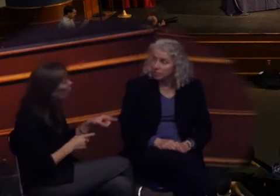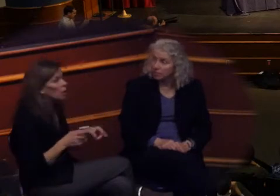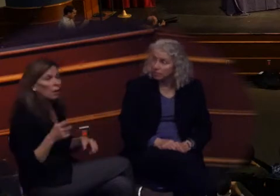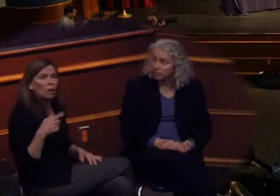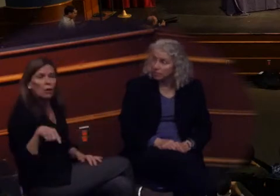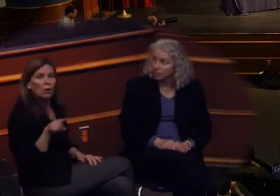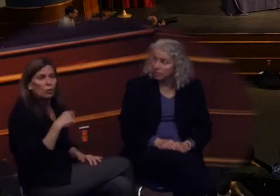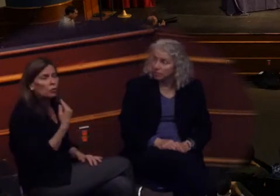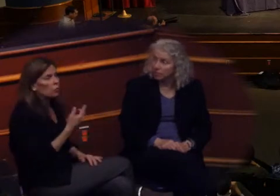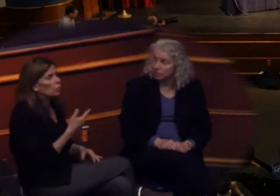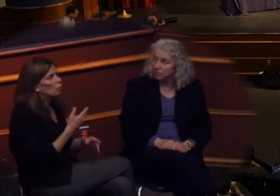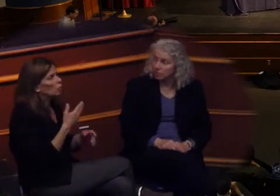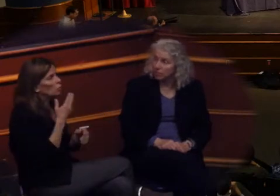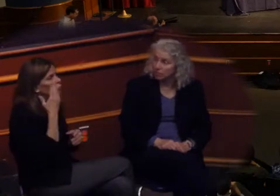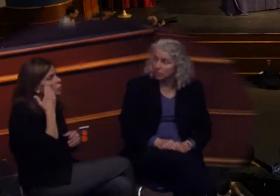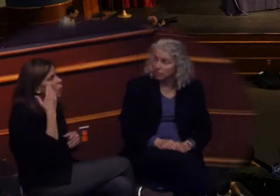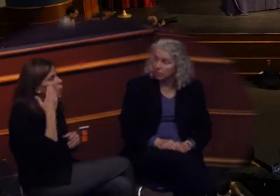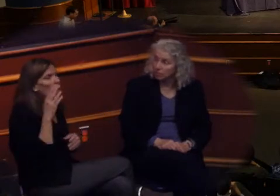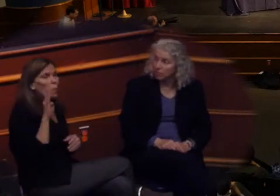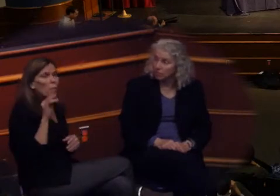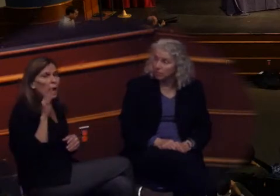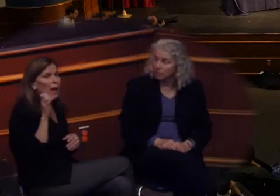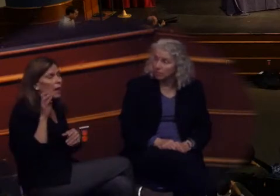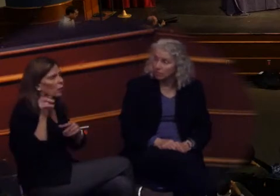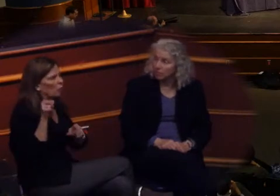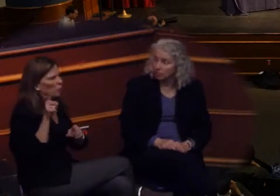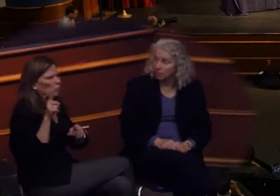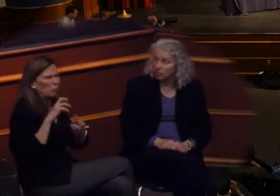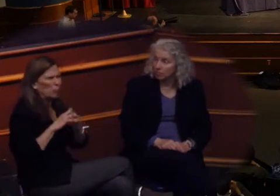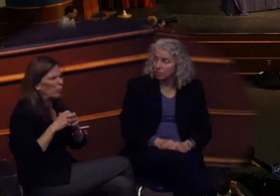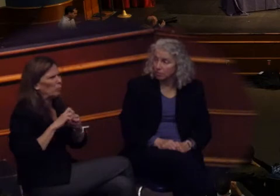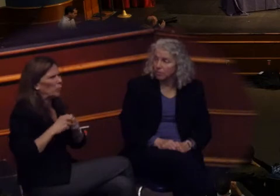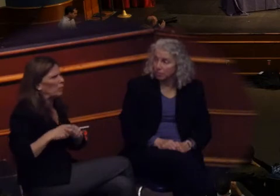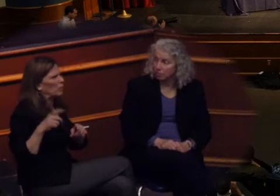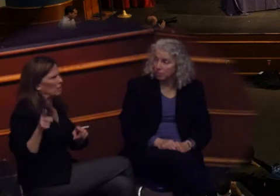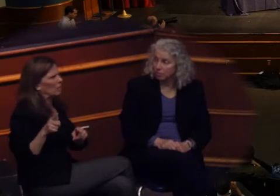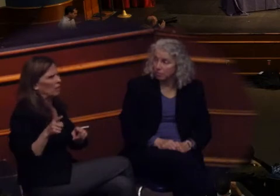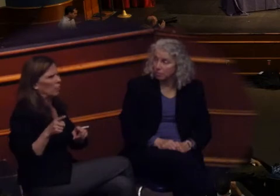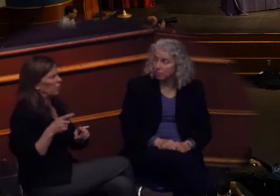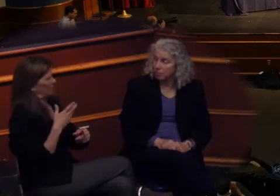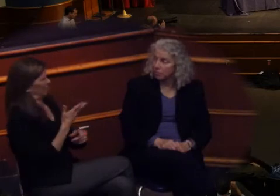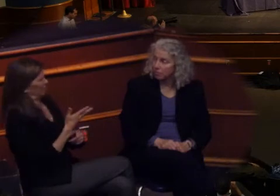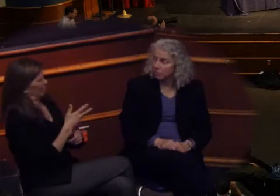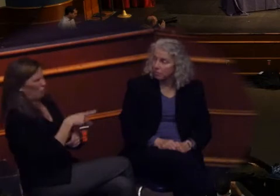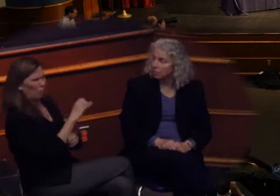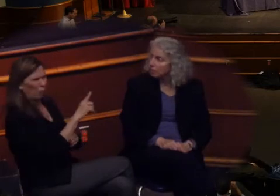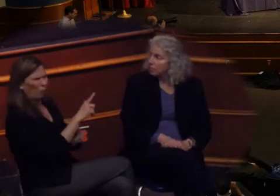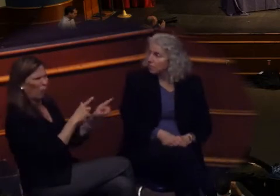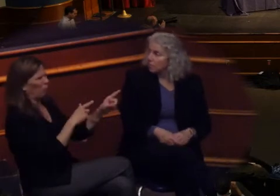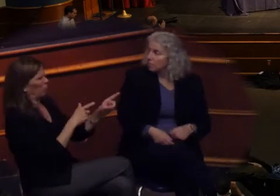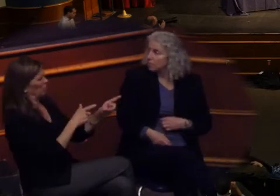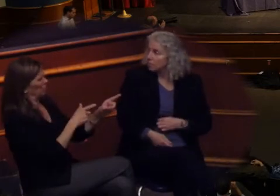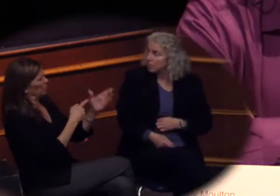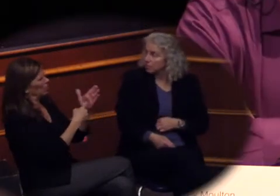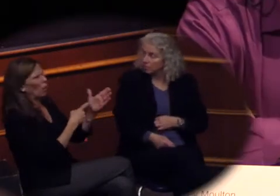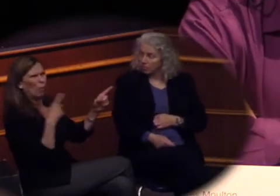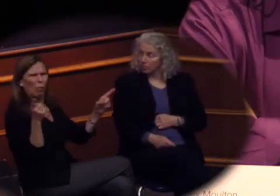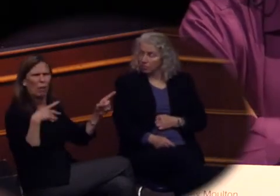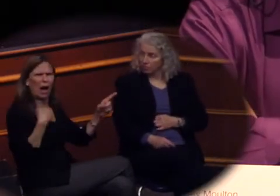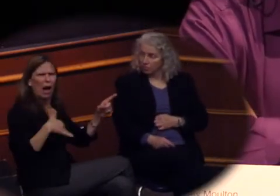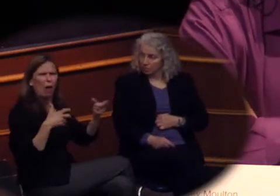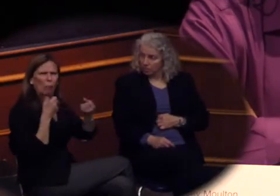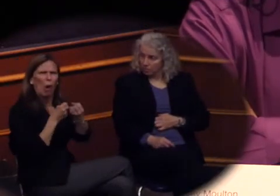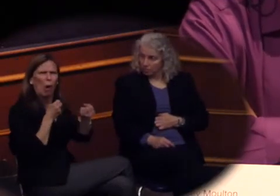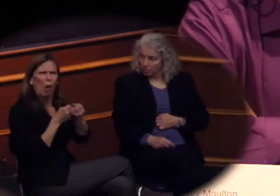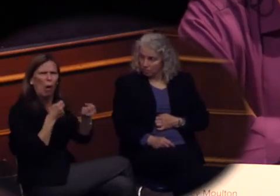see in the Baker administration, yet polls have consistently shown that he has a very large approval rating